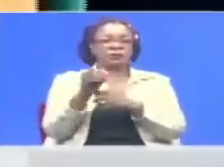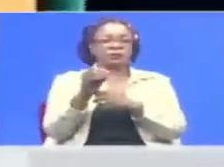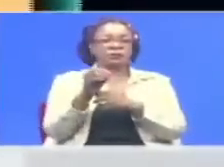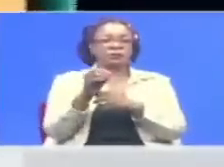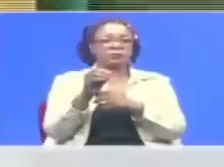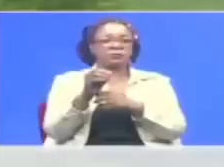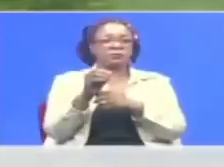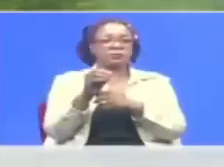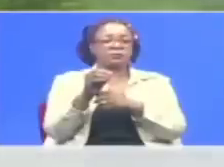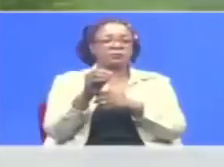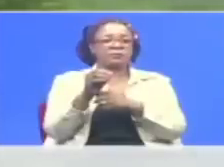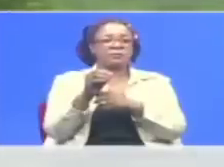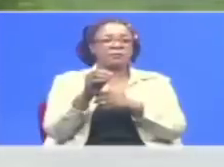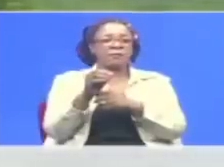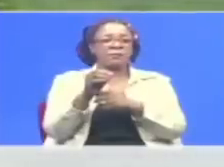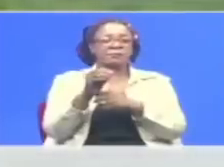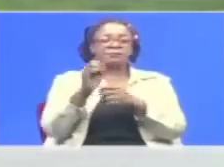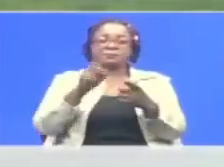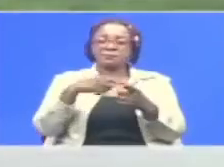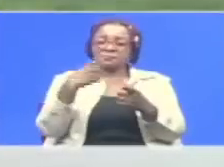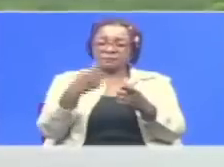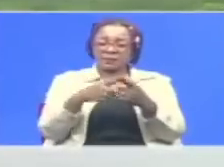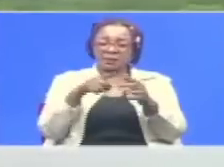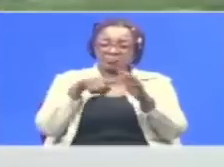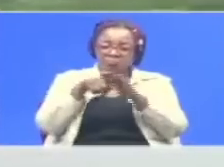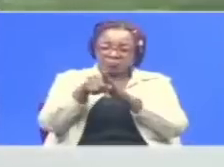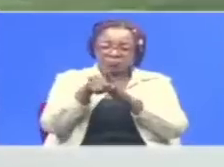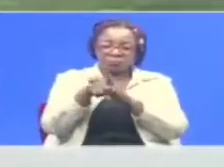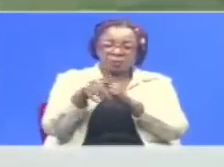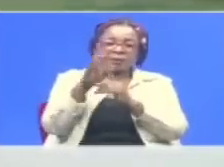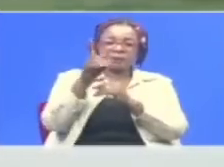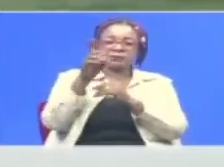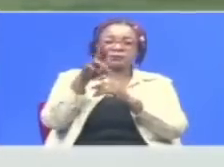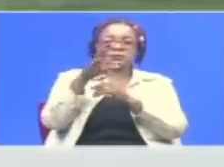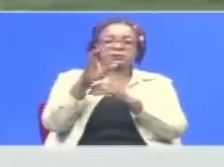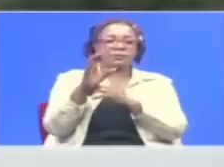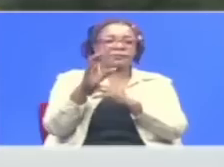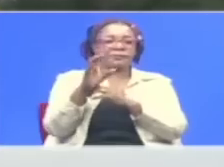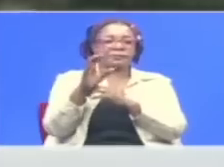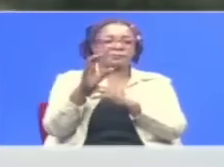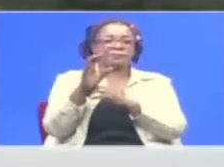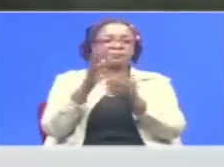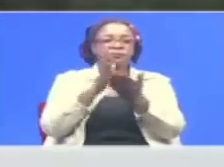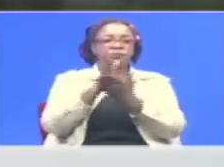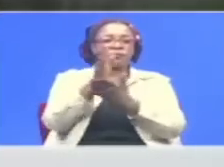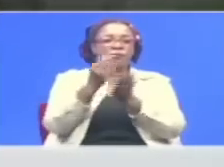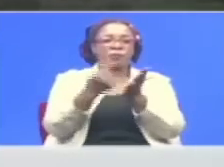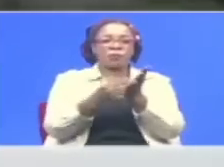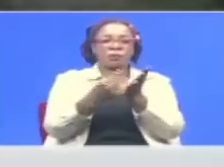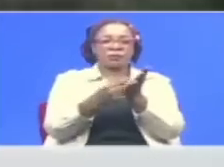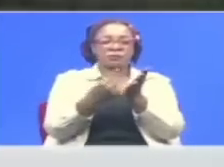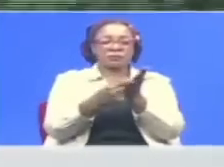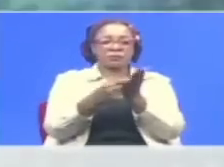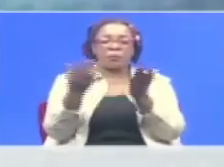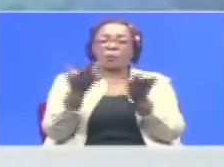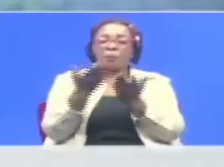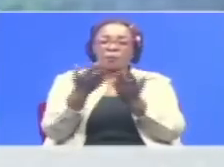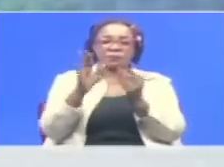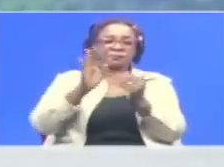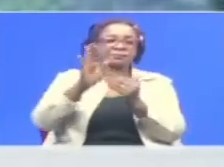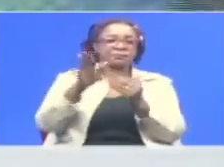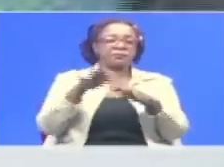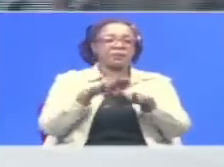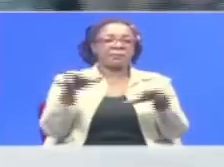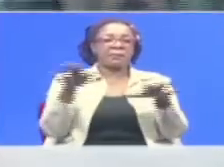December 2020. He then sneaked into the Democratic Republic of Congo, DRC, through Uganda, where he was a prominent member of